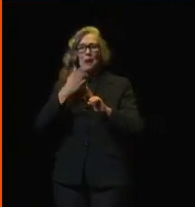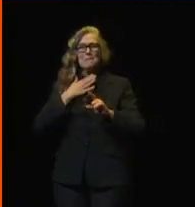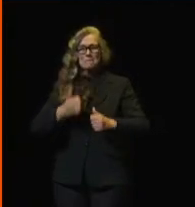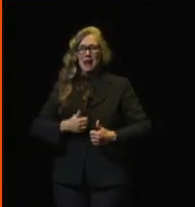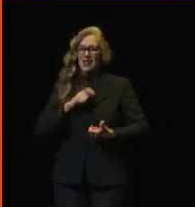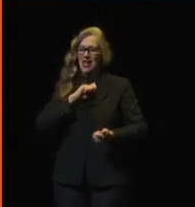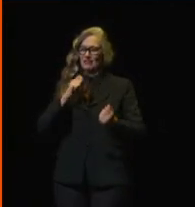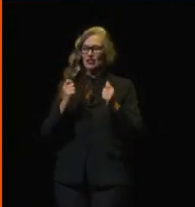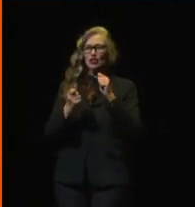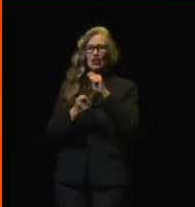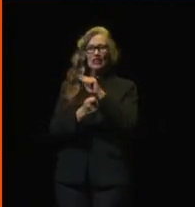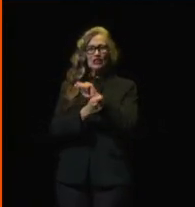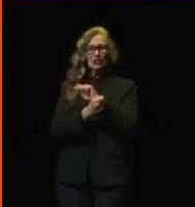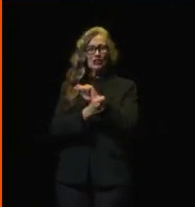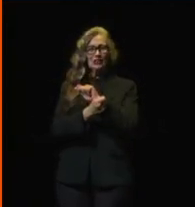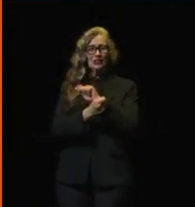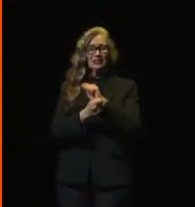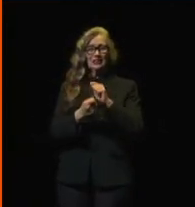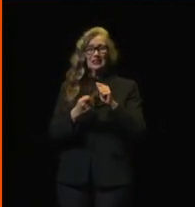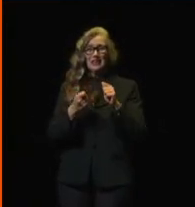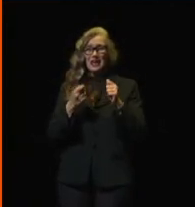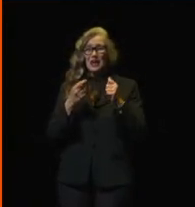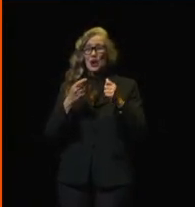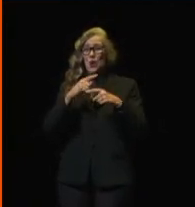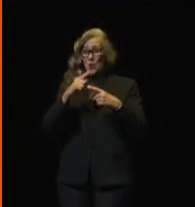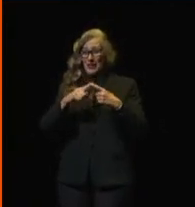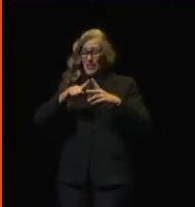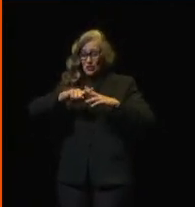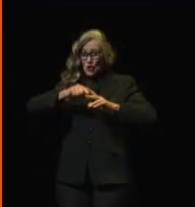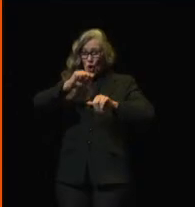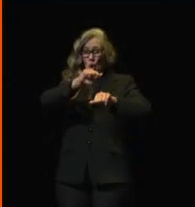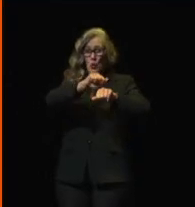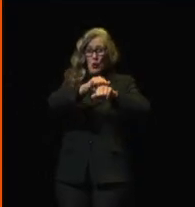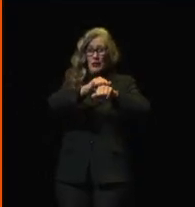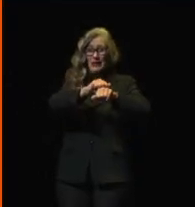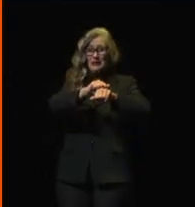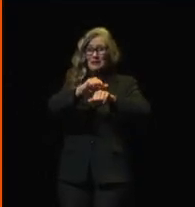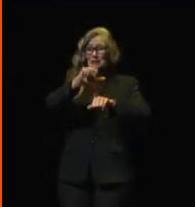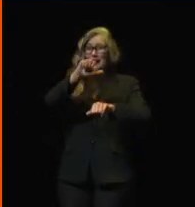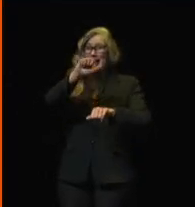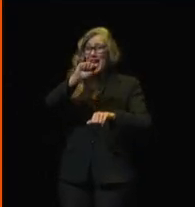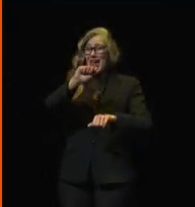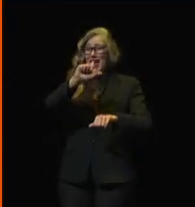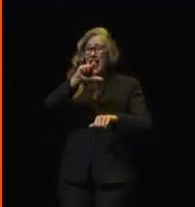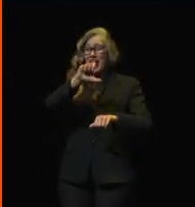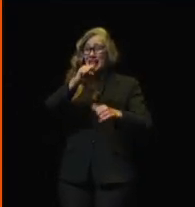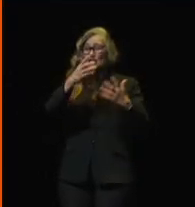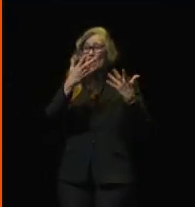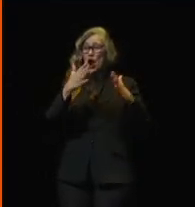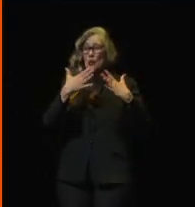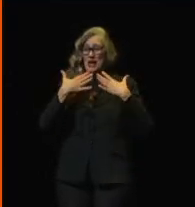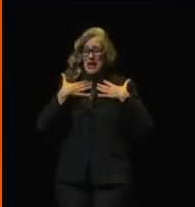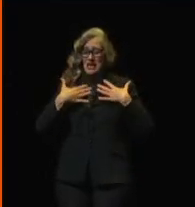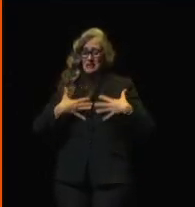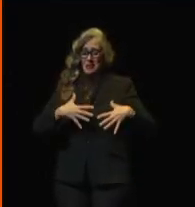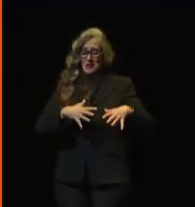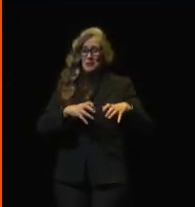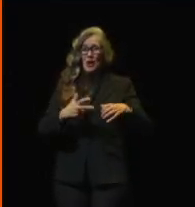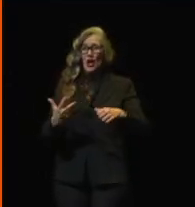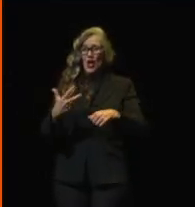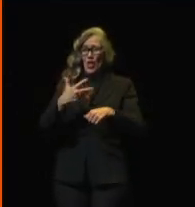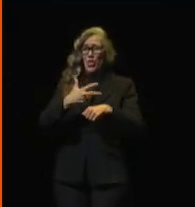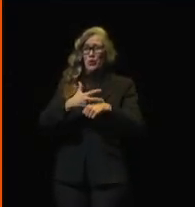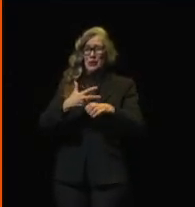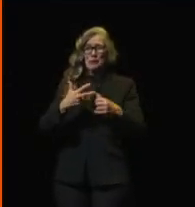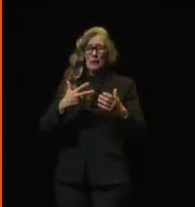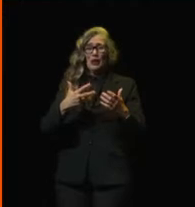ALS had already paralyzed much of his body. 3 weeks into my work, Ady had a tube put into his windpipe so